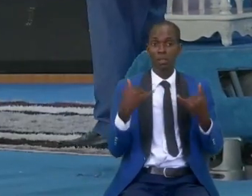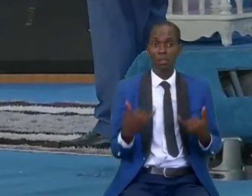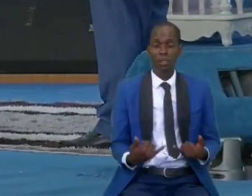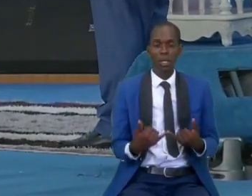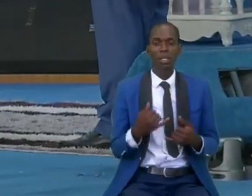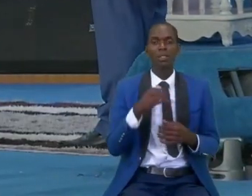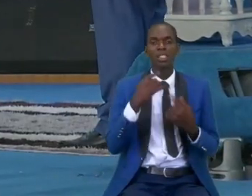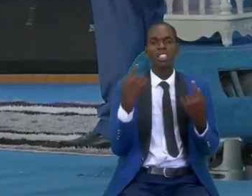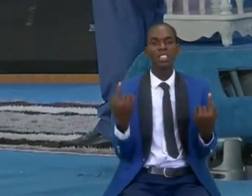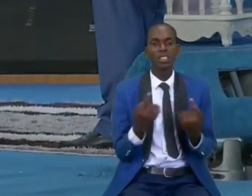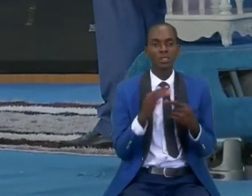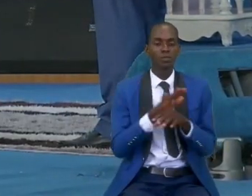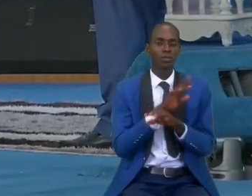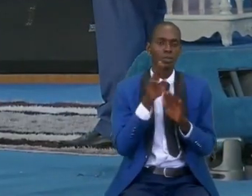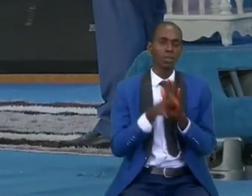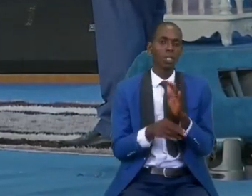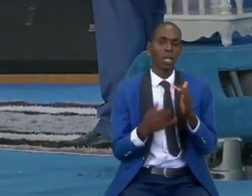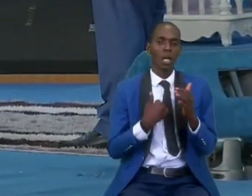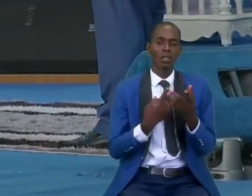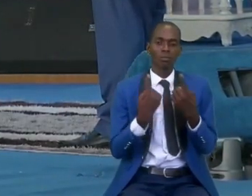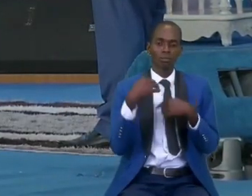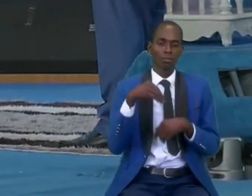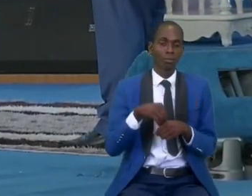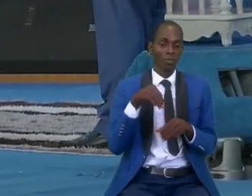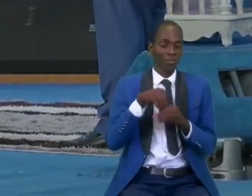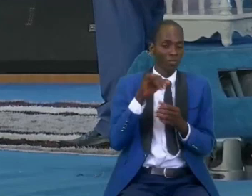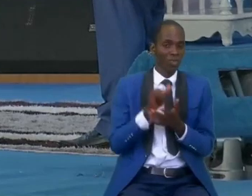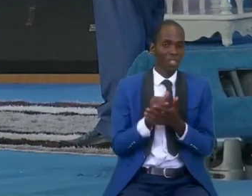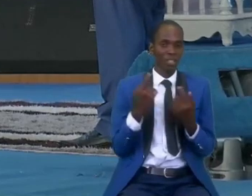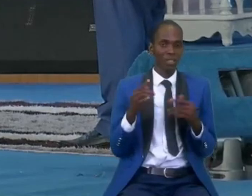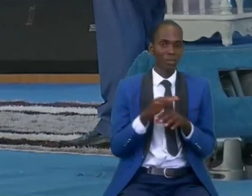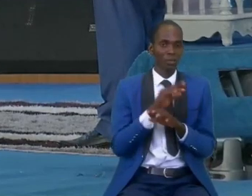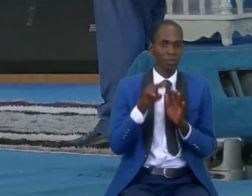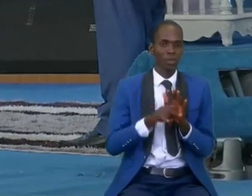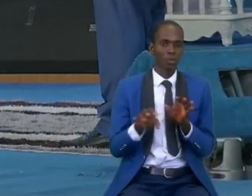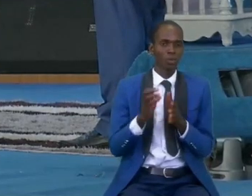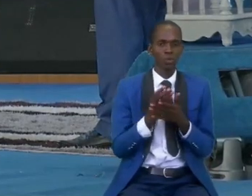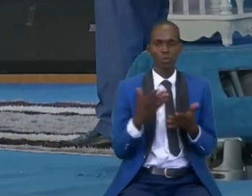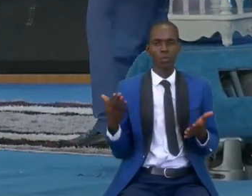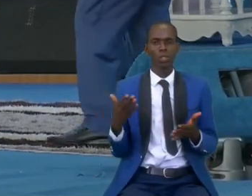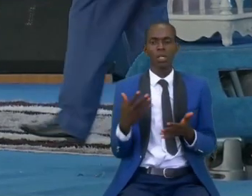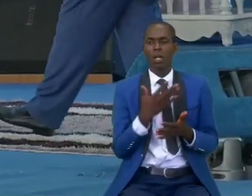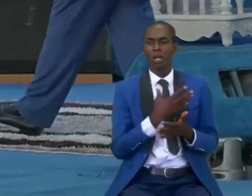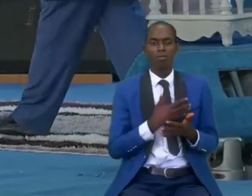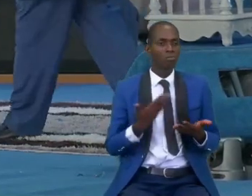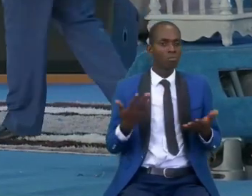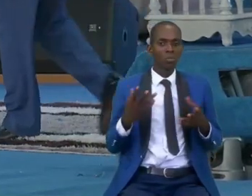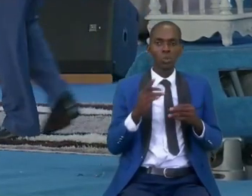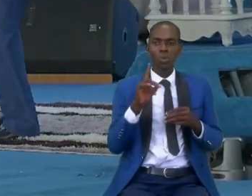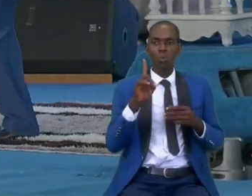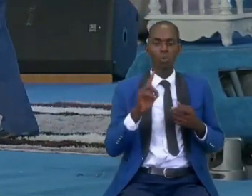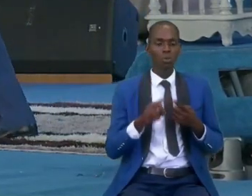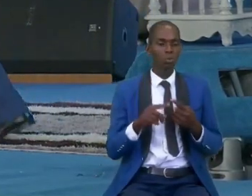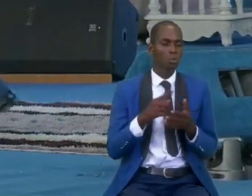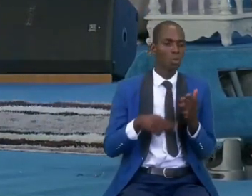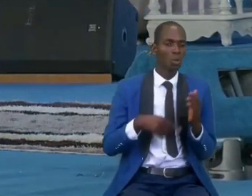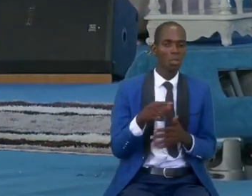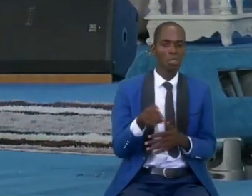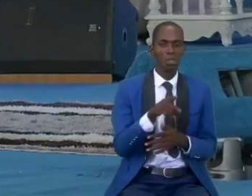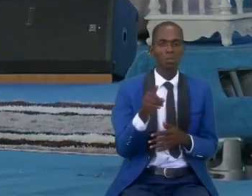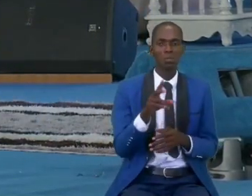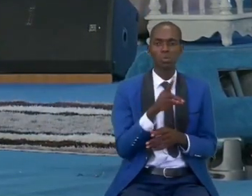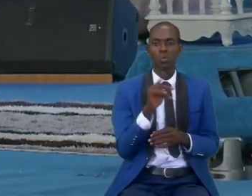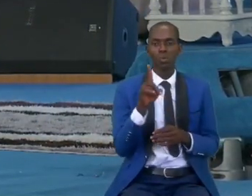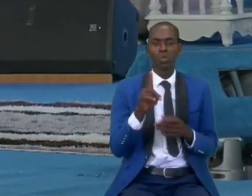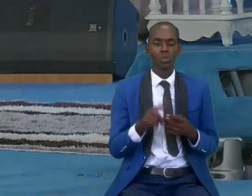they do something. Is there nobody to correct them? Is there nobody to put them right? Is there nobody to say, come on here,